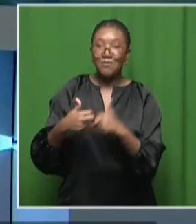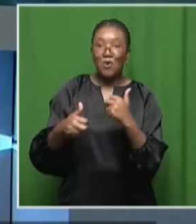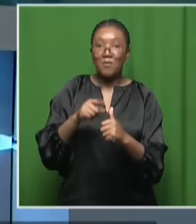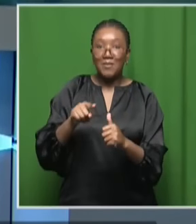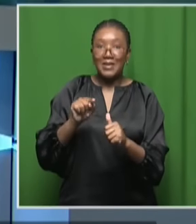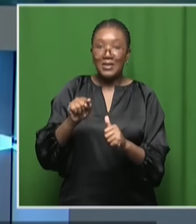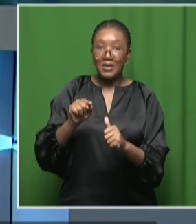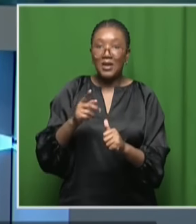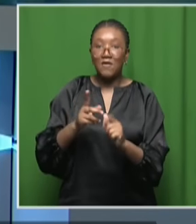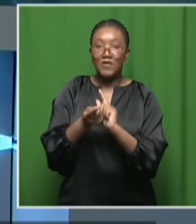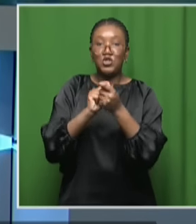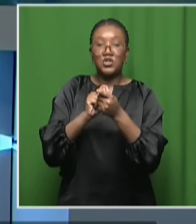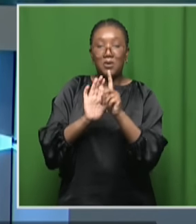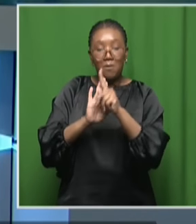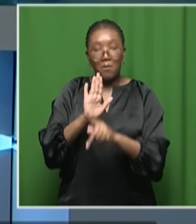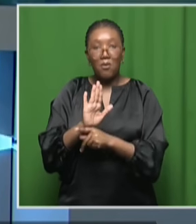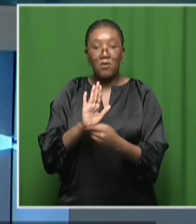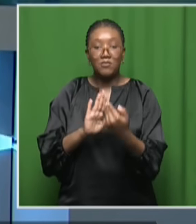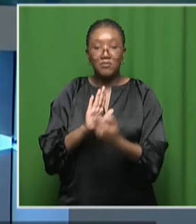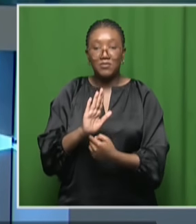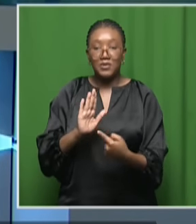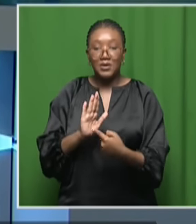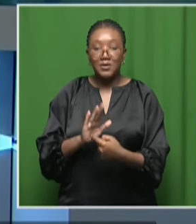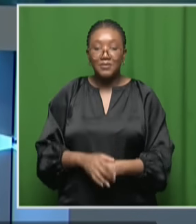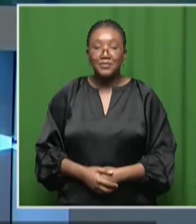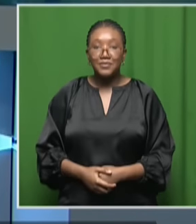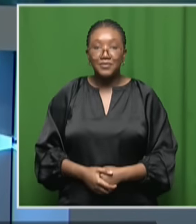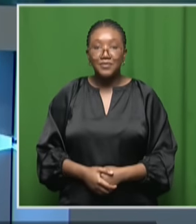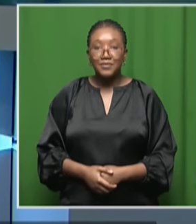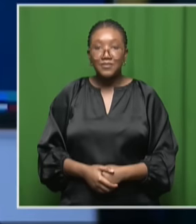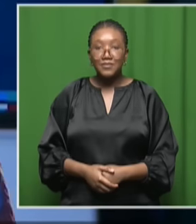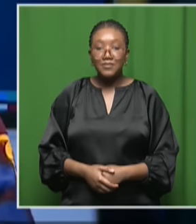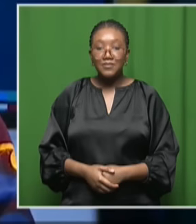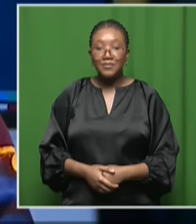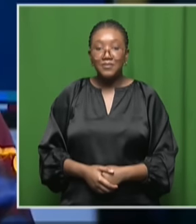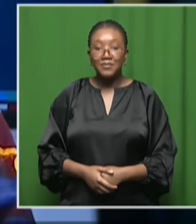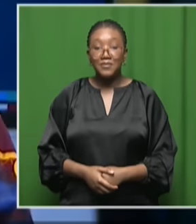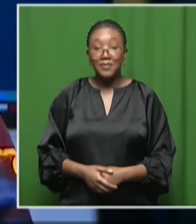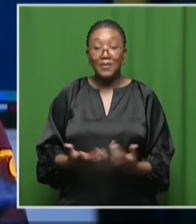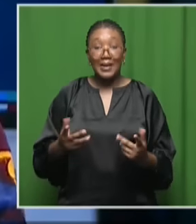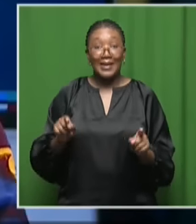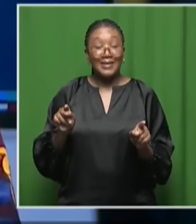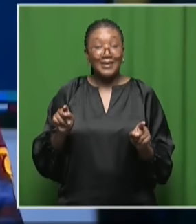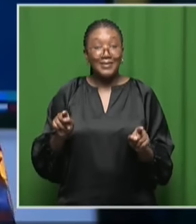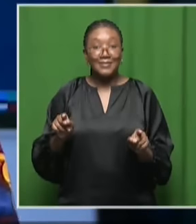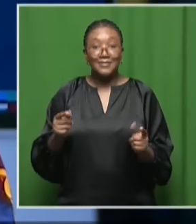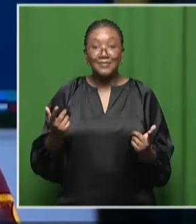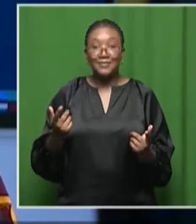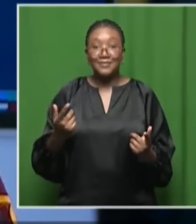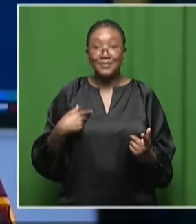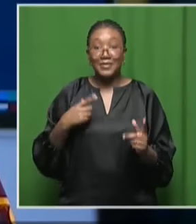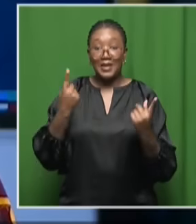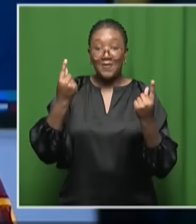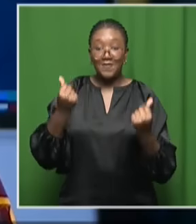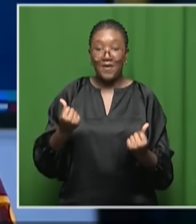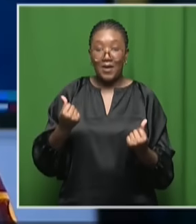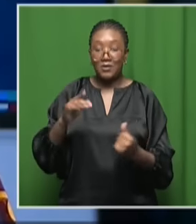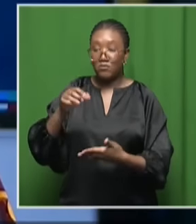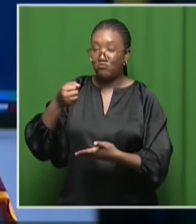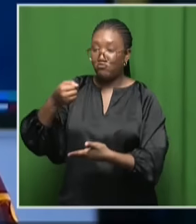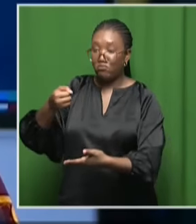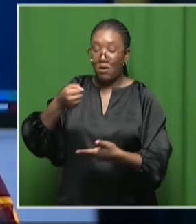structural issue that needs to be dealt with. But also then, how do you, in that context, finance the things that you have to